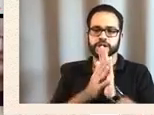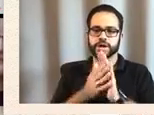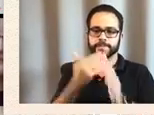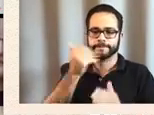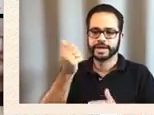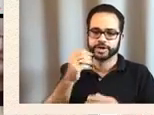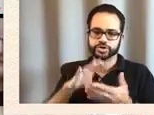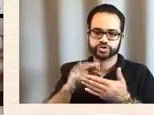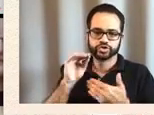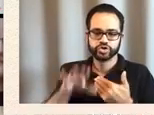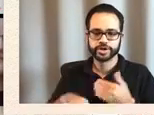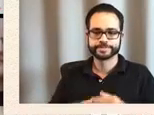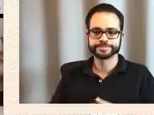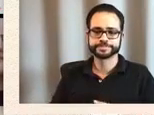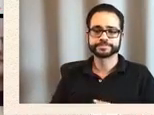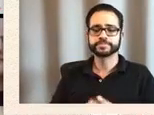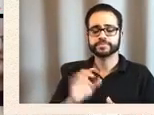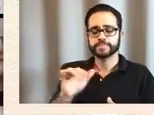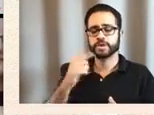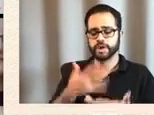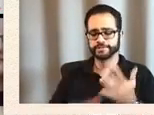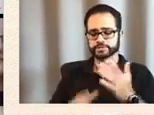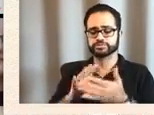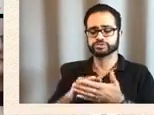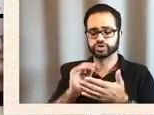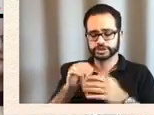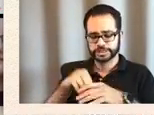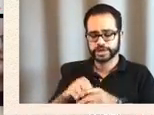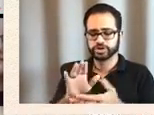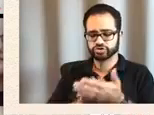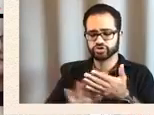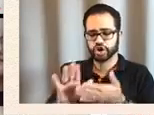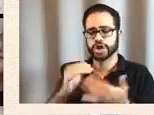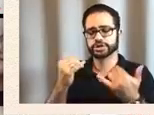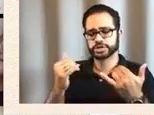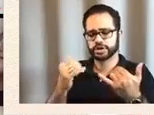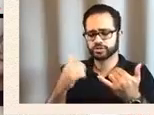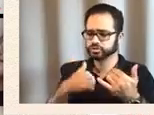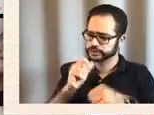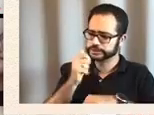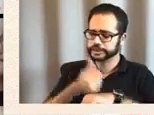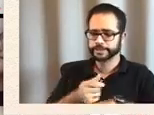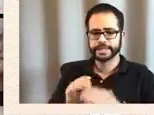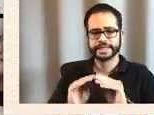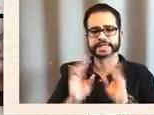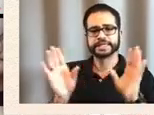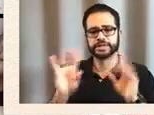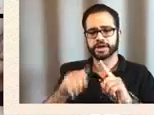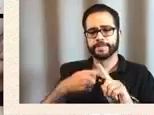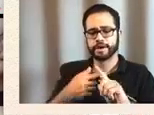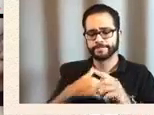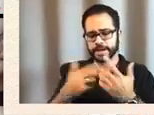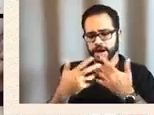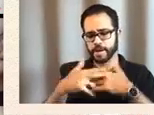so that's what I've learned in college now is to, you know, make it clear about my accommodations and why I need